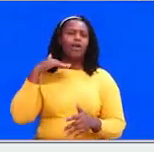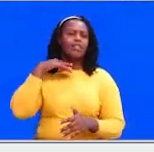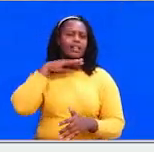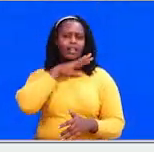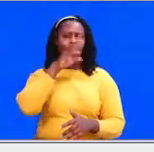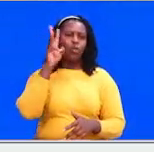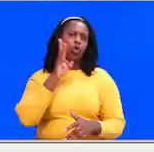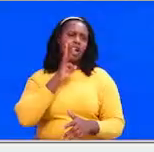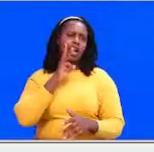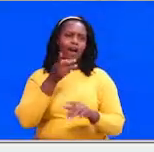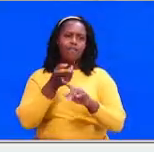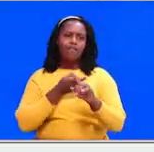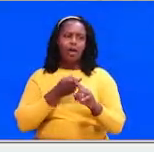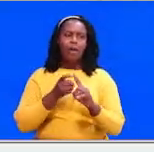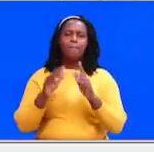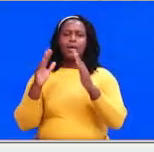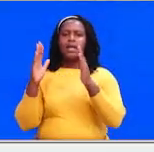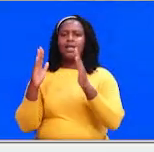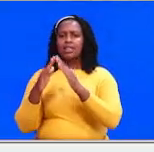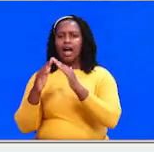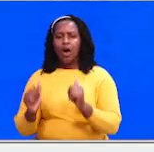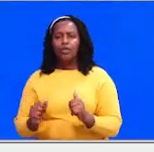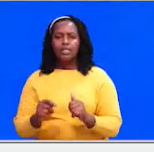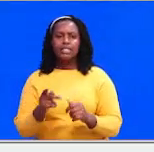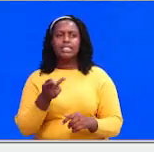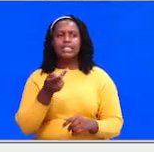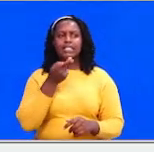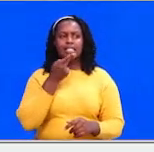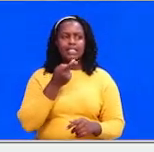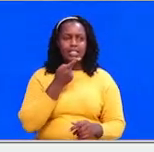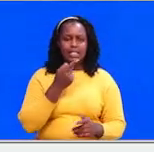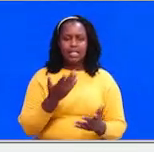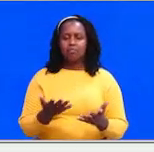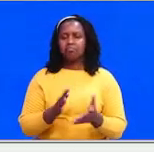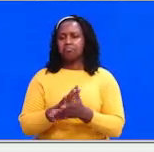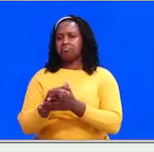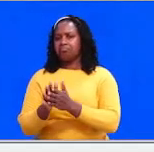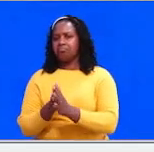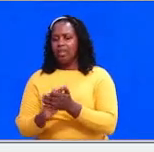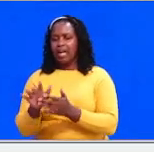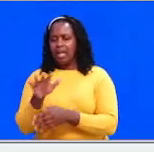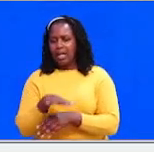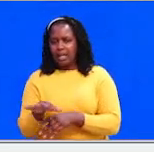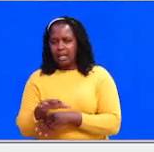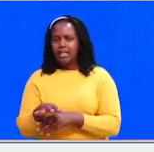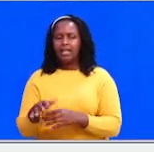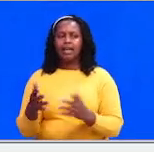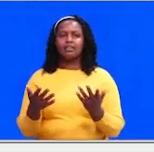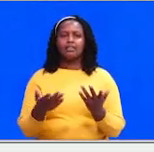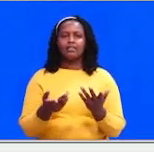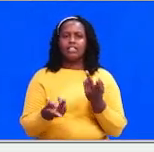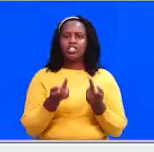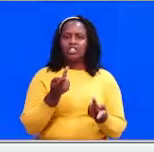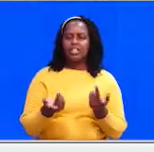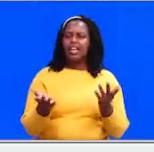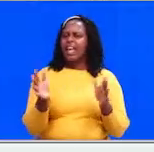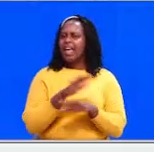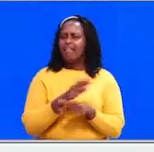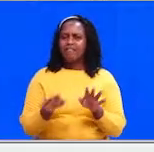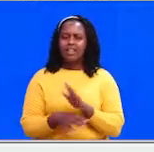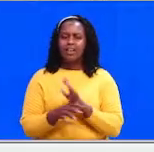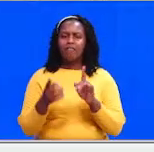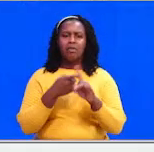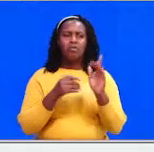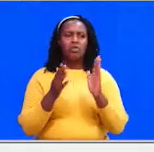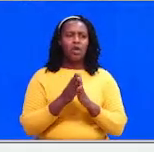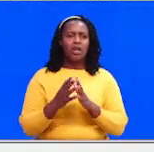showers, mm-hmm. Toilets, kitchens, bathrooms, hand wash sinks, we take everything. Okay. Unlike other systems where